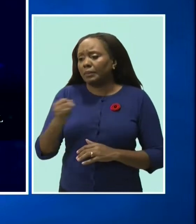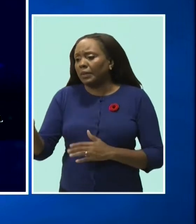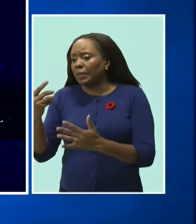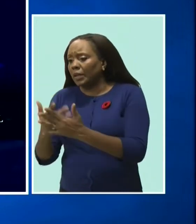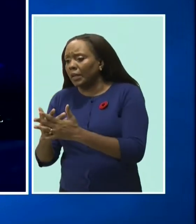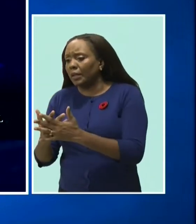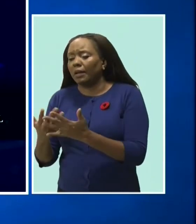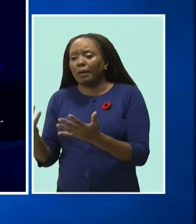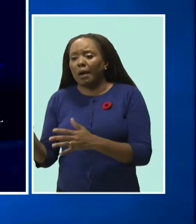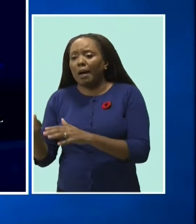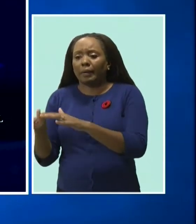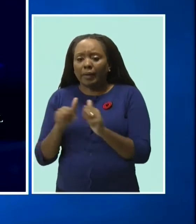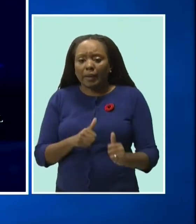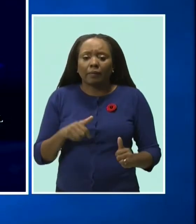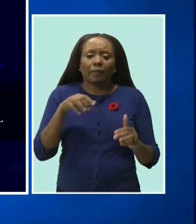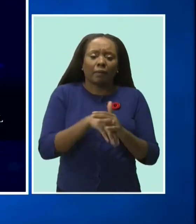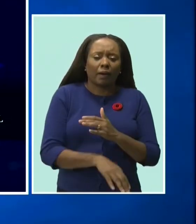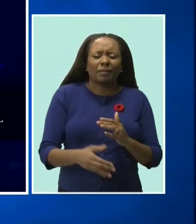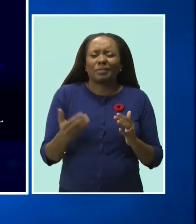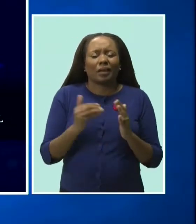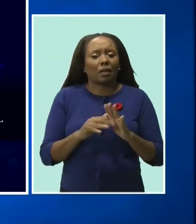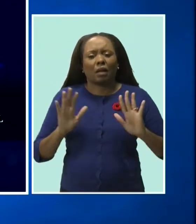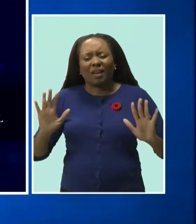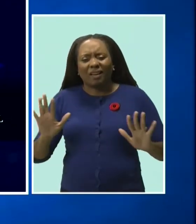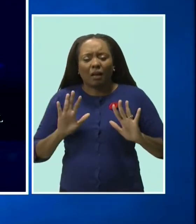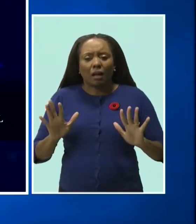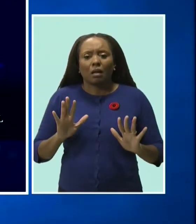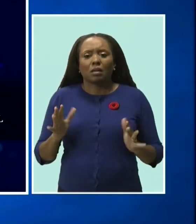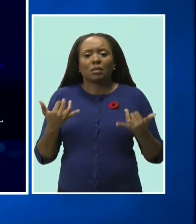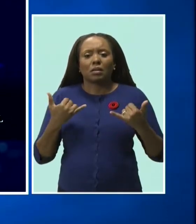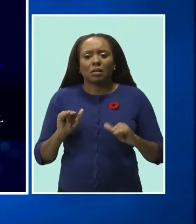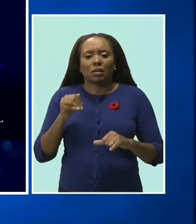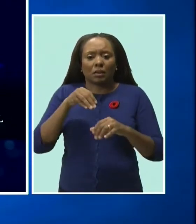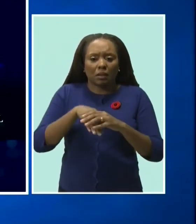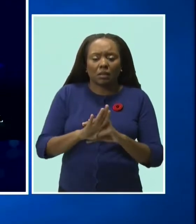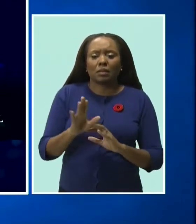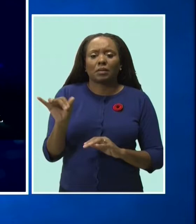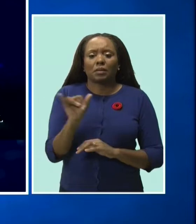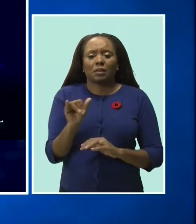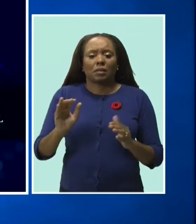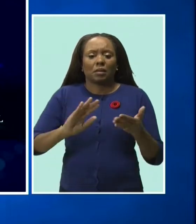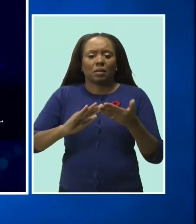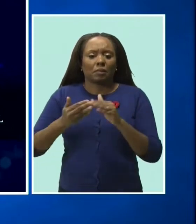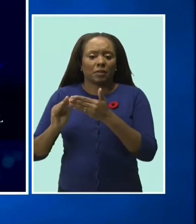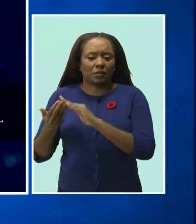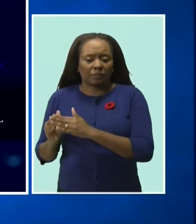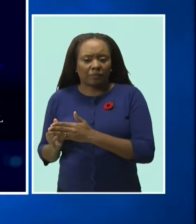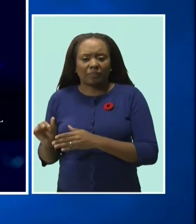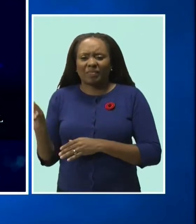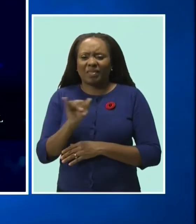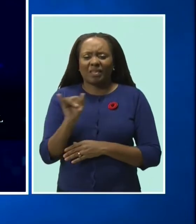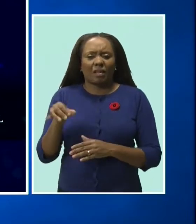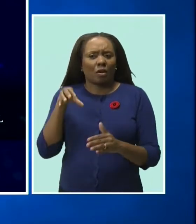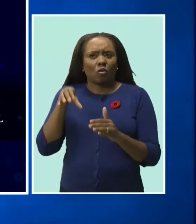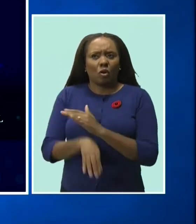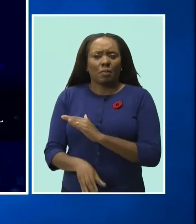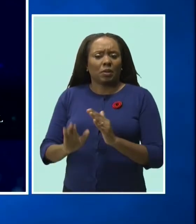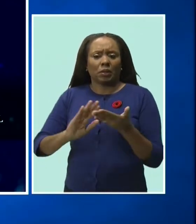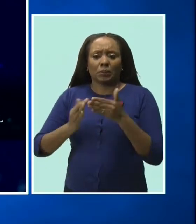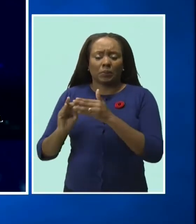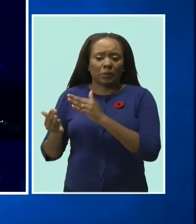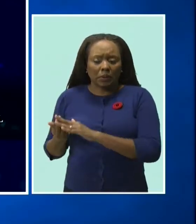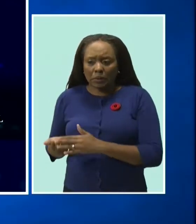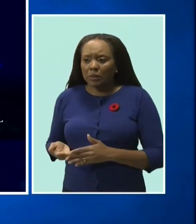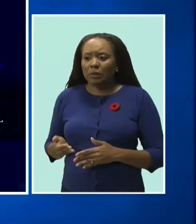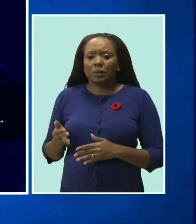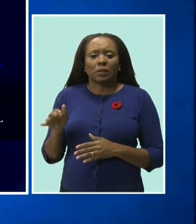I said, they're going back into the same communities. I said that in my opening statement. They're going back into the same communities, the same criminal communities. They're going back into